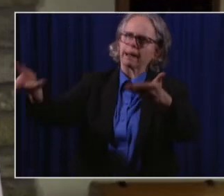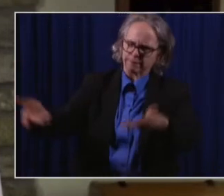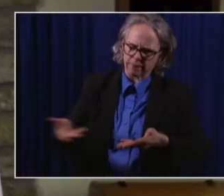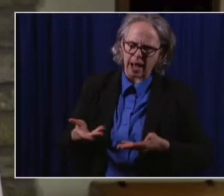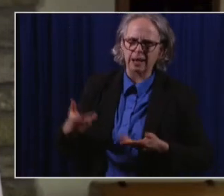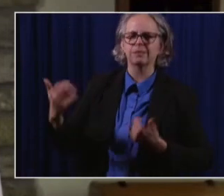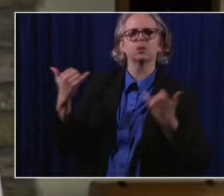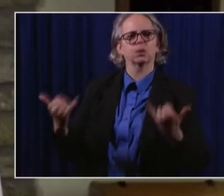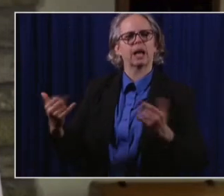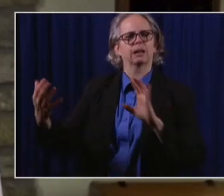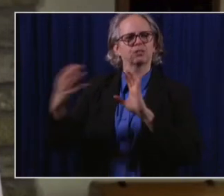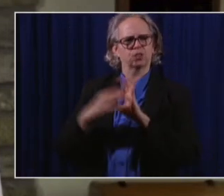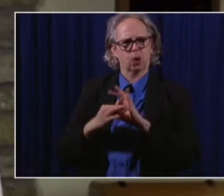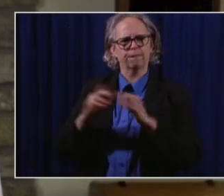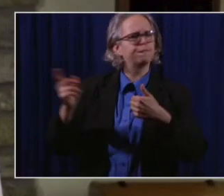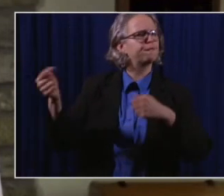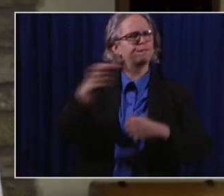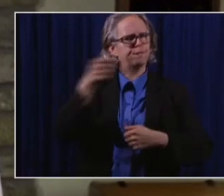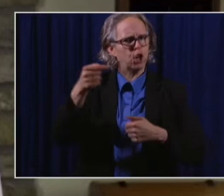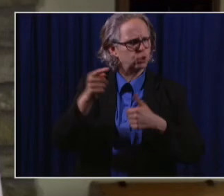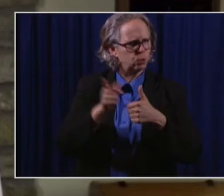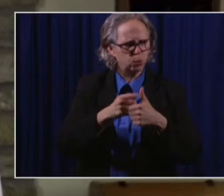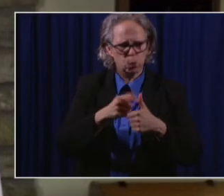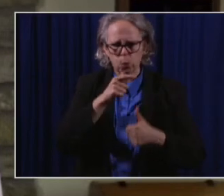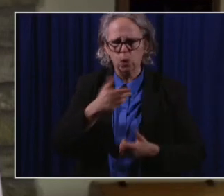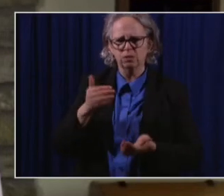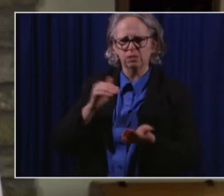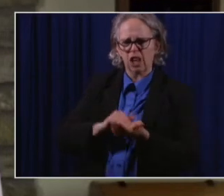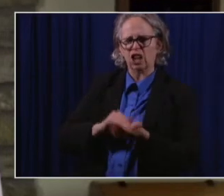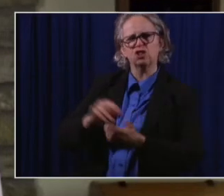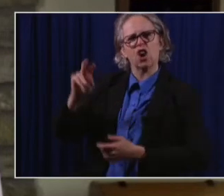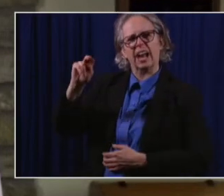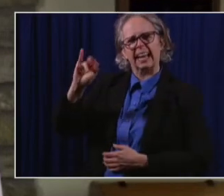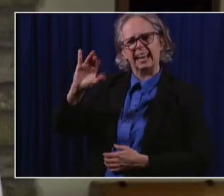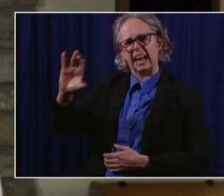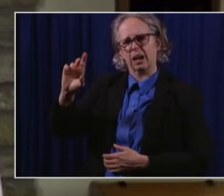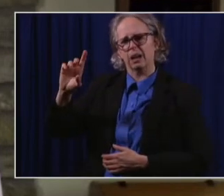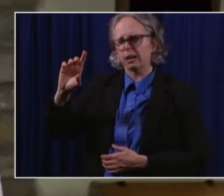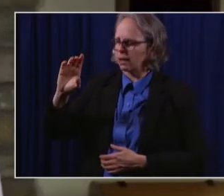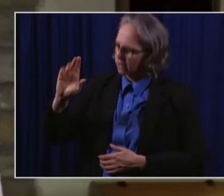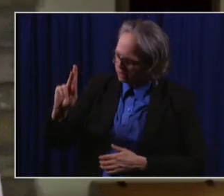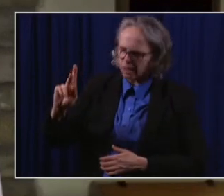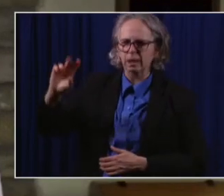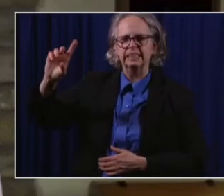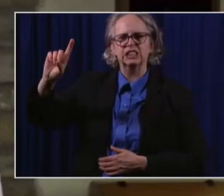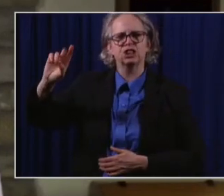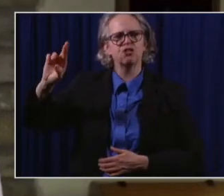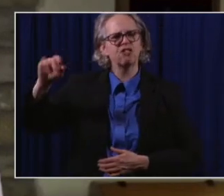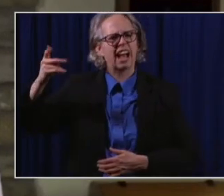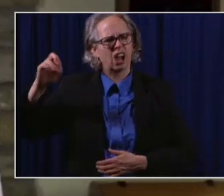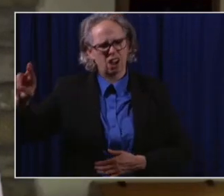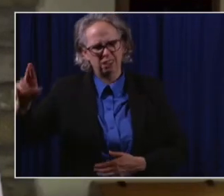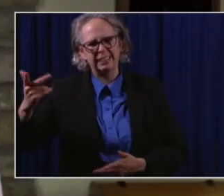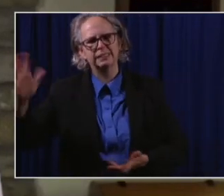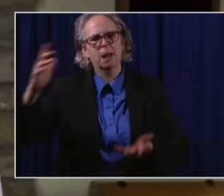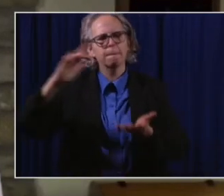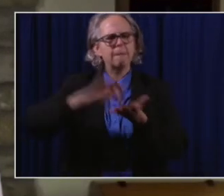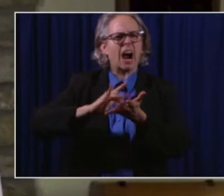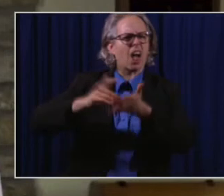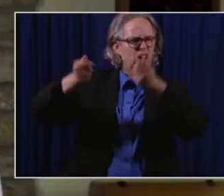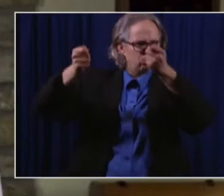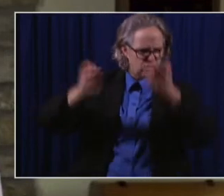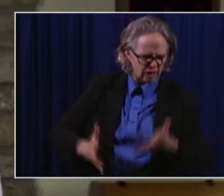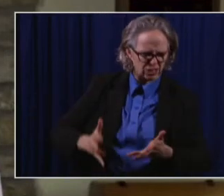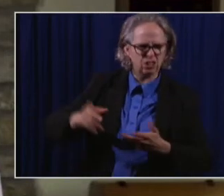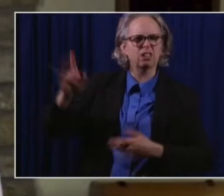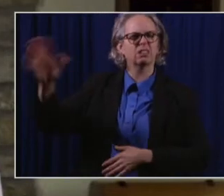First, I would like to start with Dr. Nick Dreher, Medical Director of the Population Health Innovation Institute at